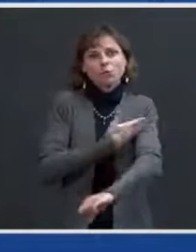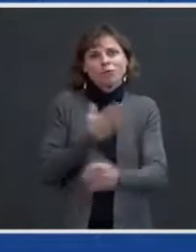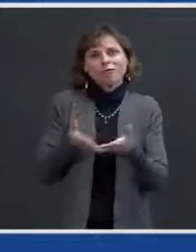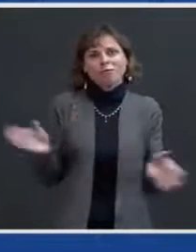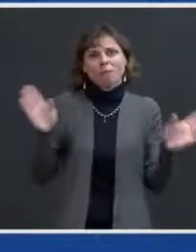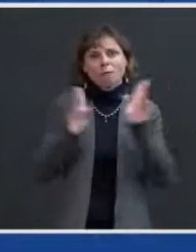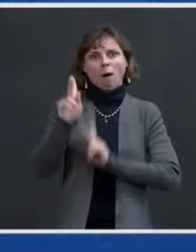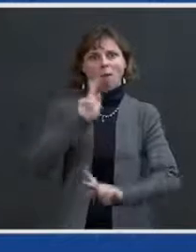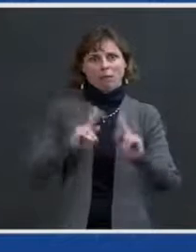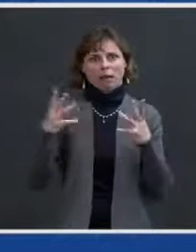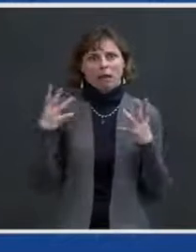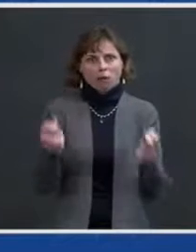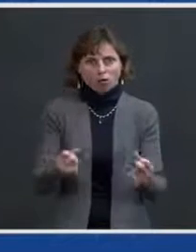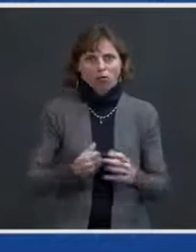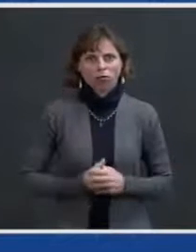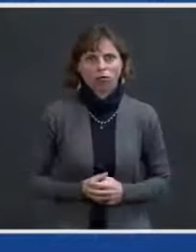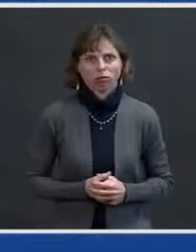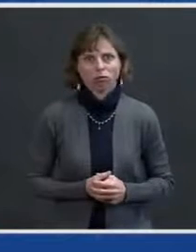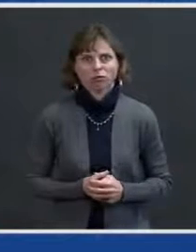in welcoming Ken Frazier.